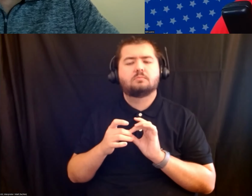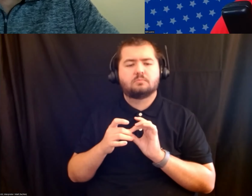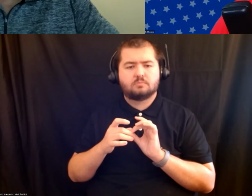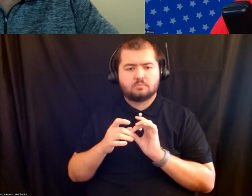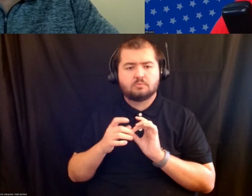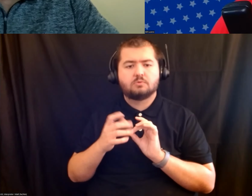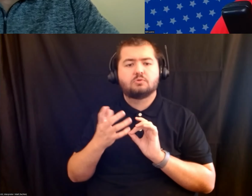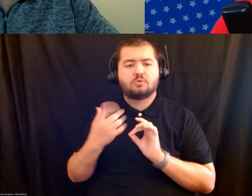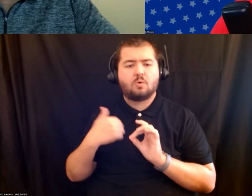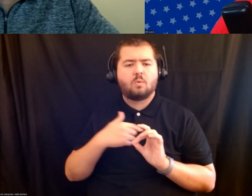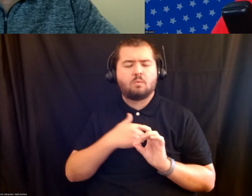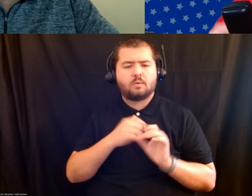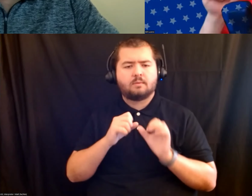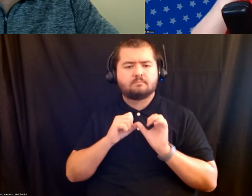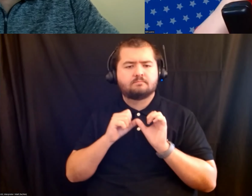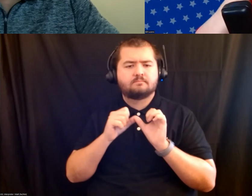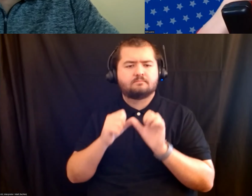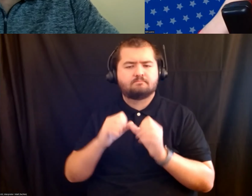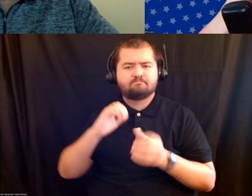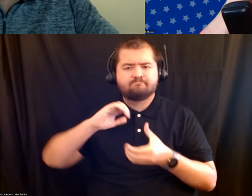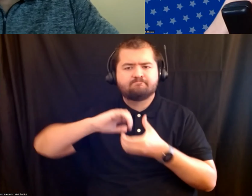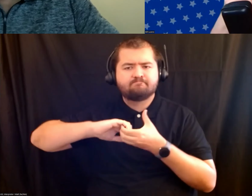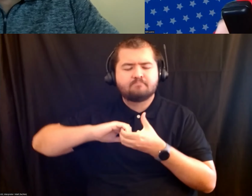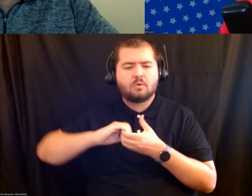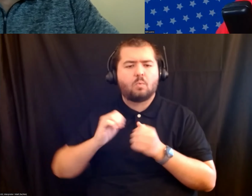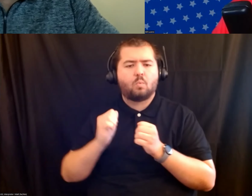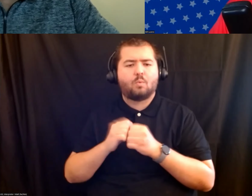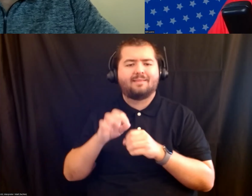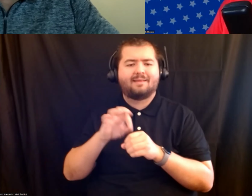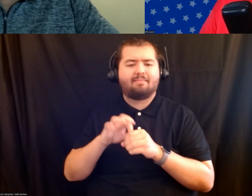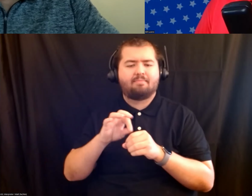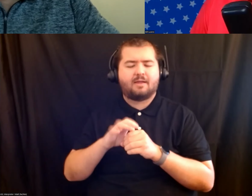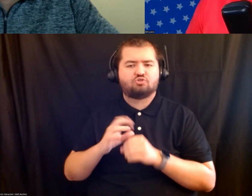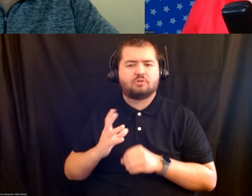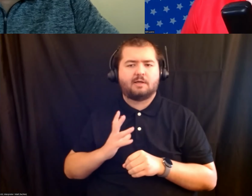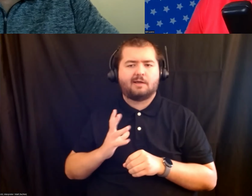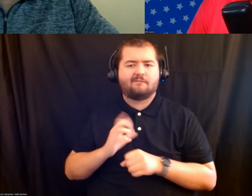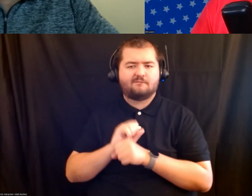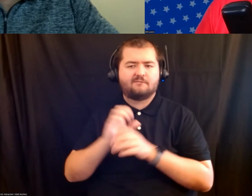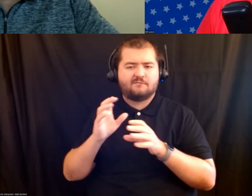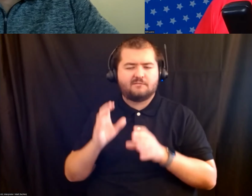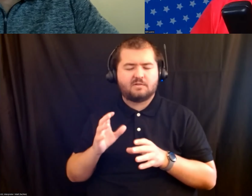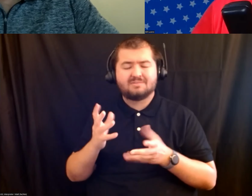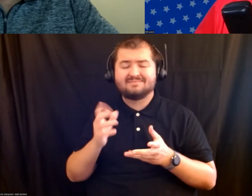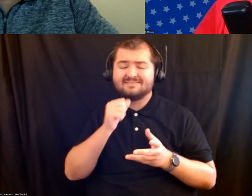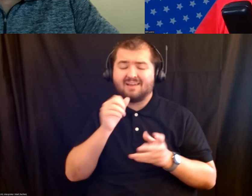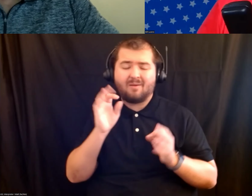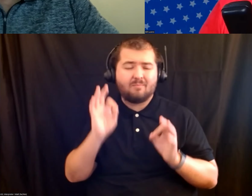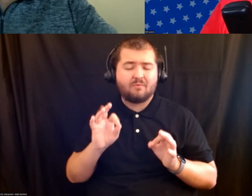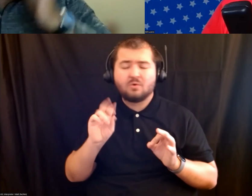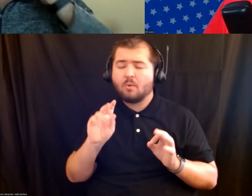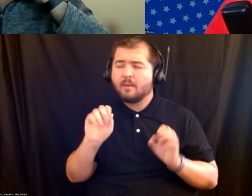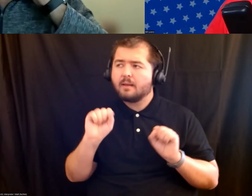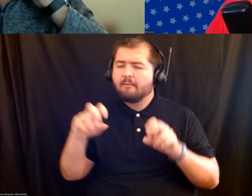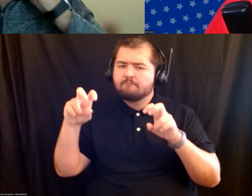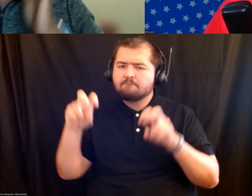can continue to work with our election officials. It's not perfect, but we're there to talk with them and to address any